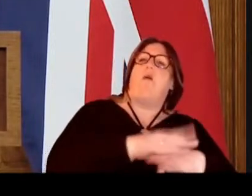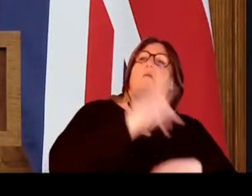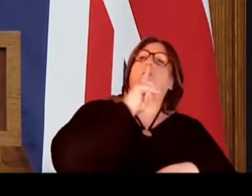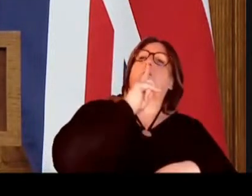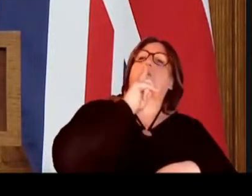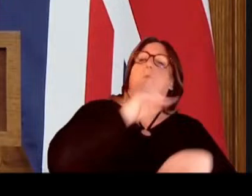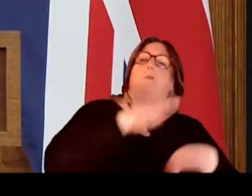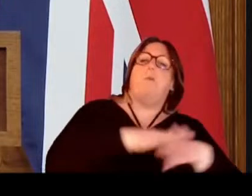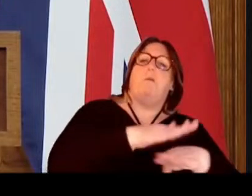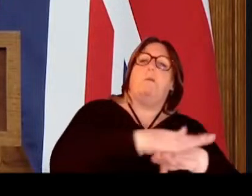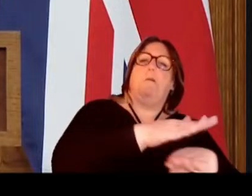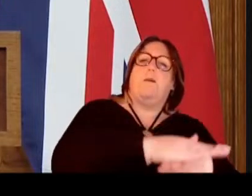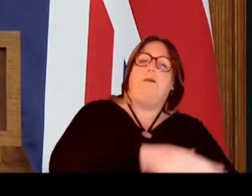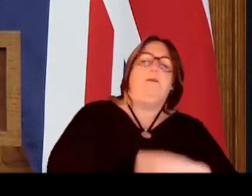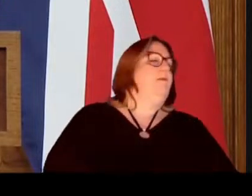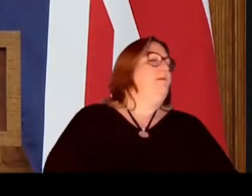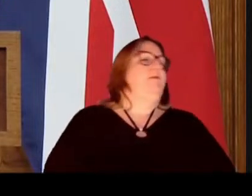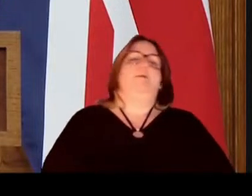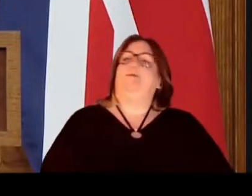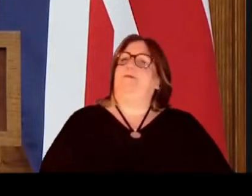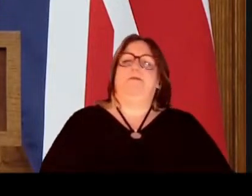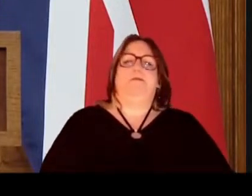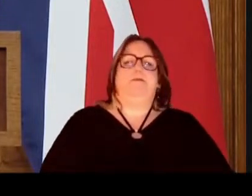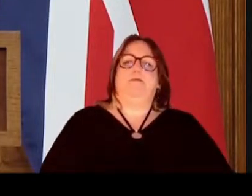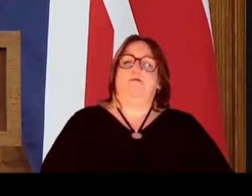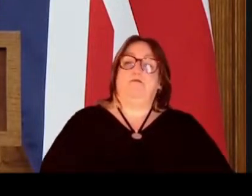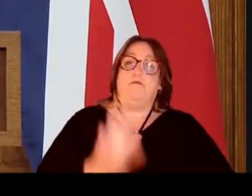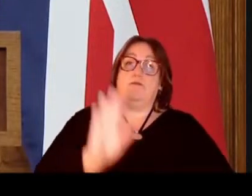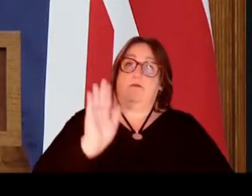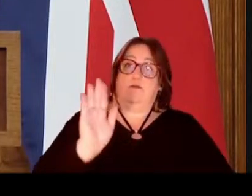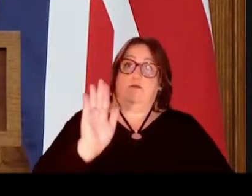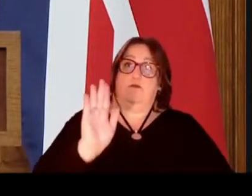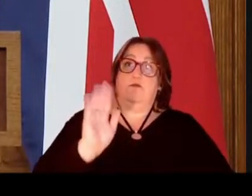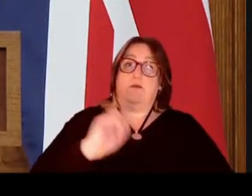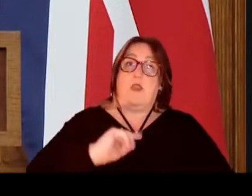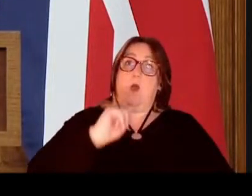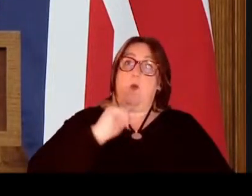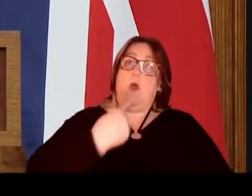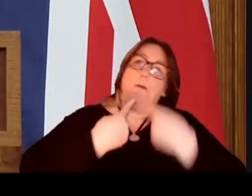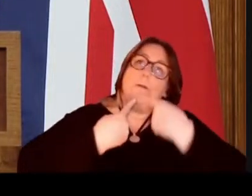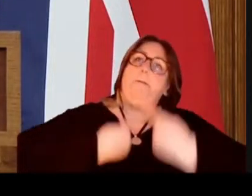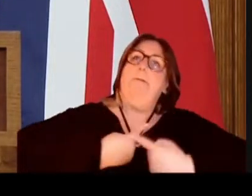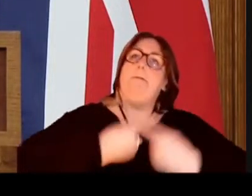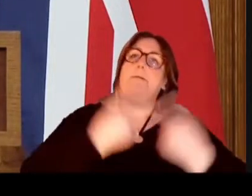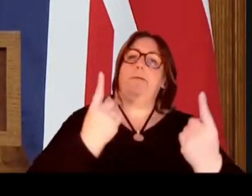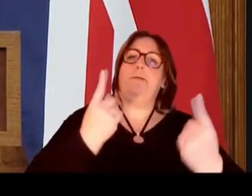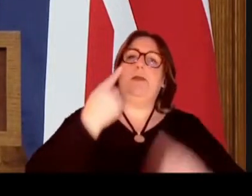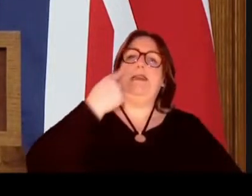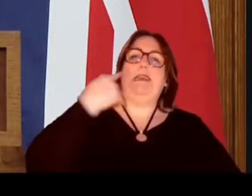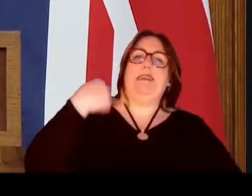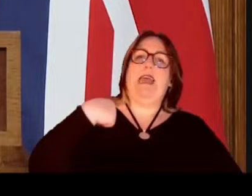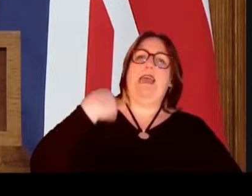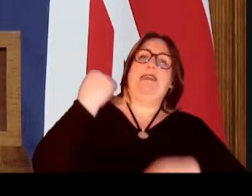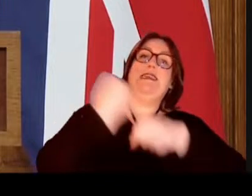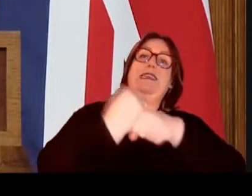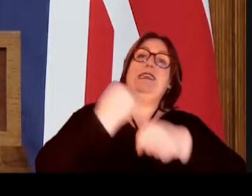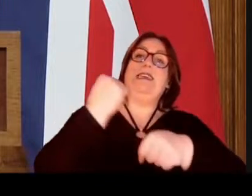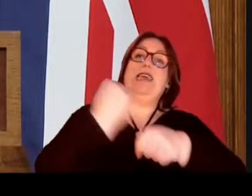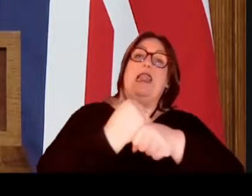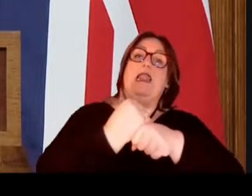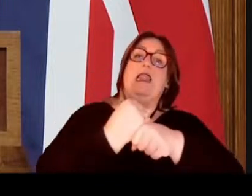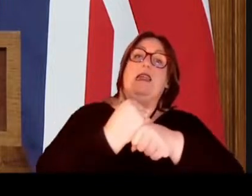I want to put on record that yesterday's guilty verdict only happened